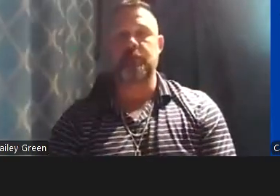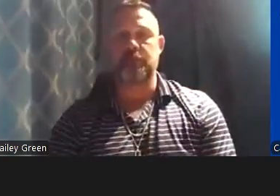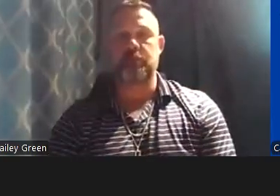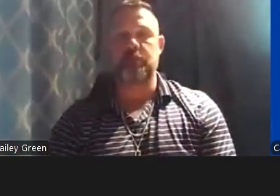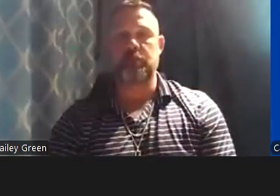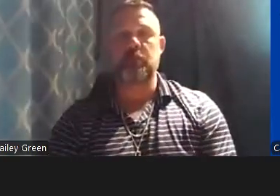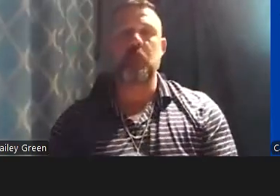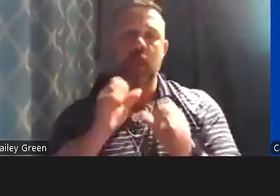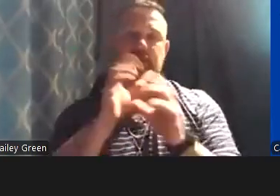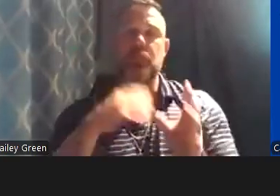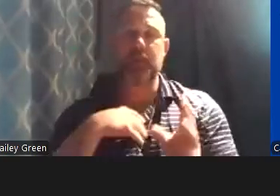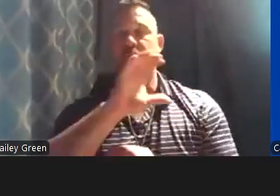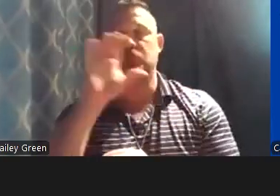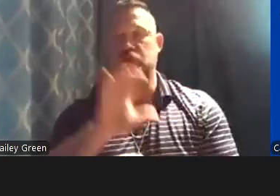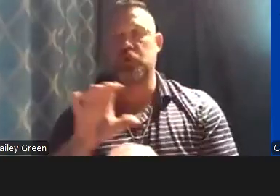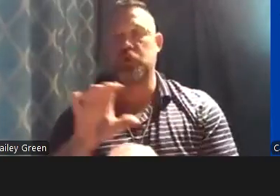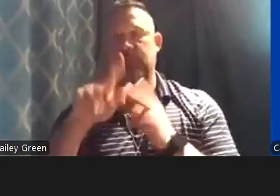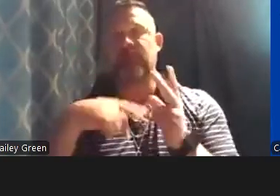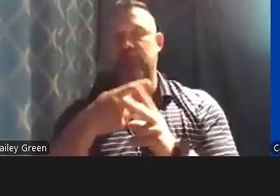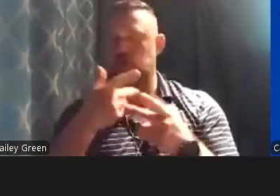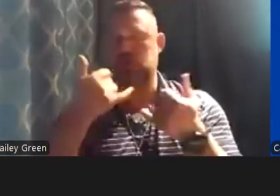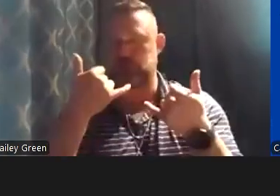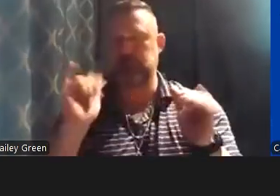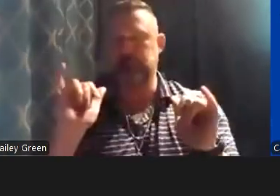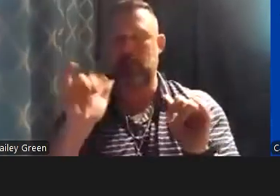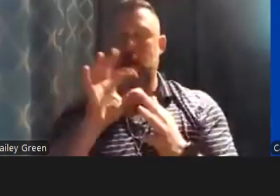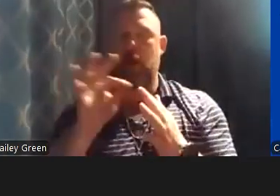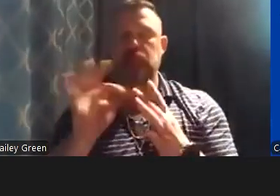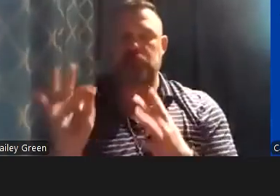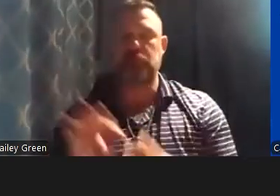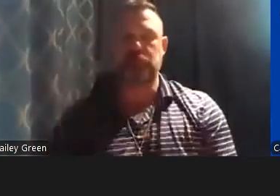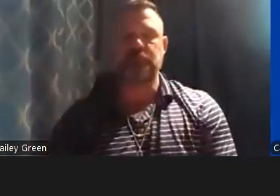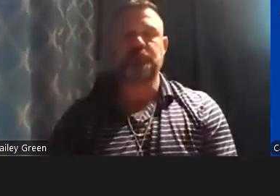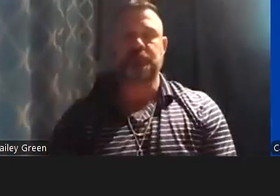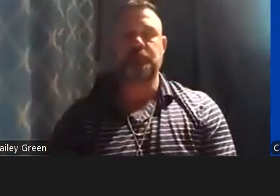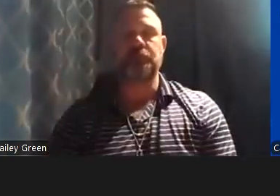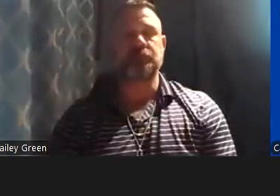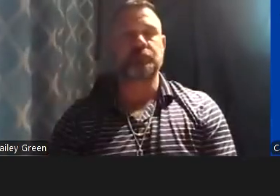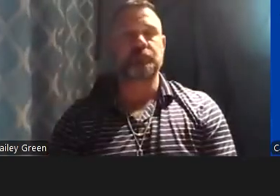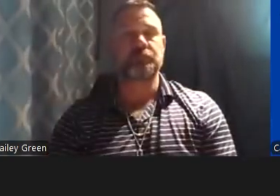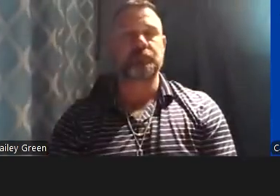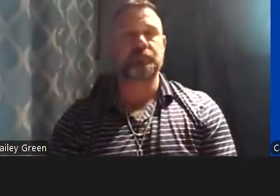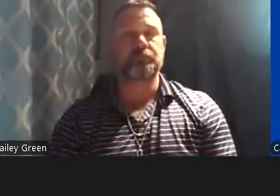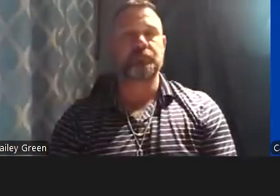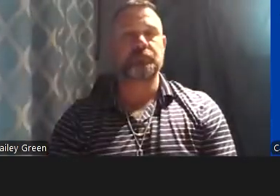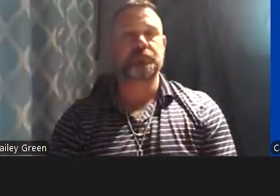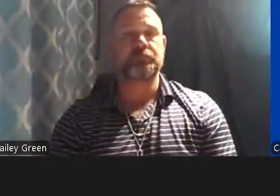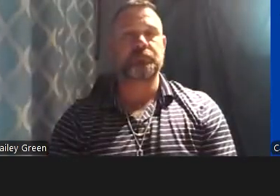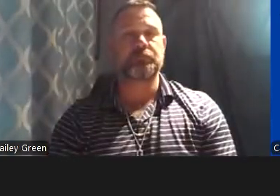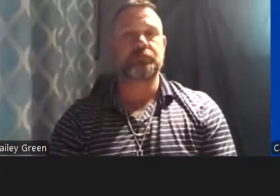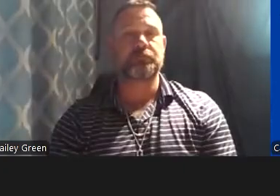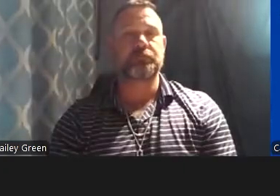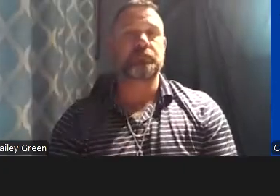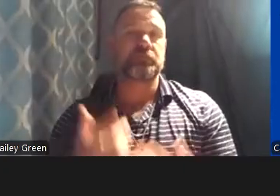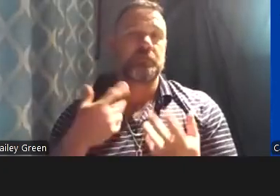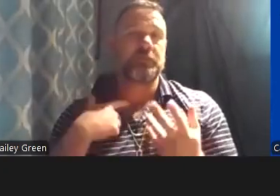Obviously, there's the Zoom version that's still an option. So to be selfish about it,